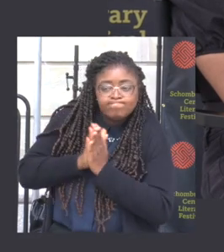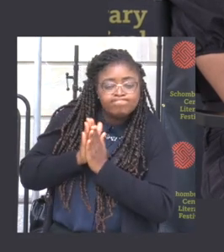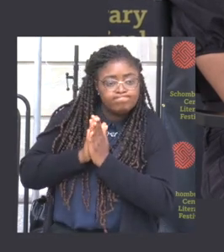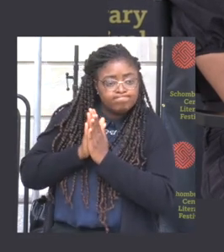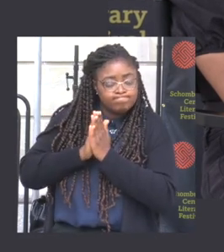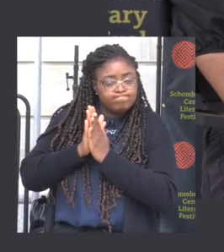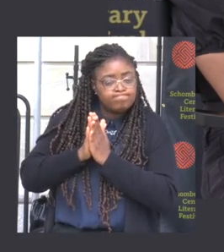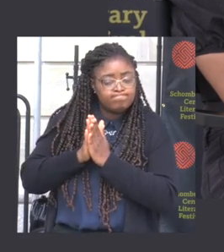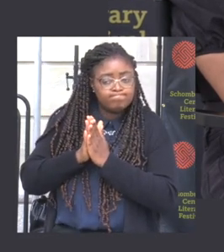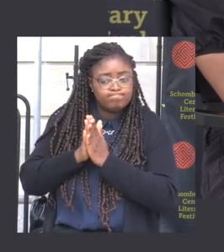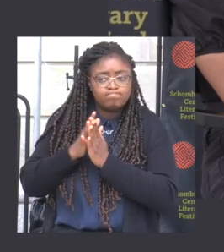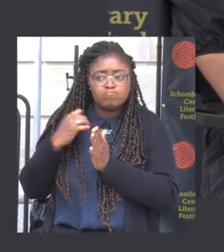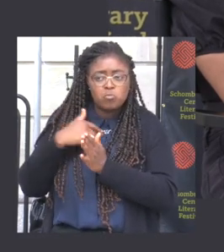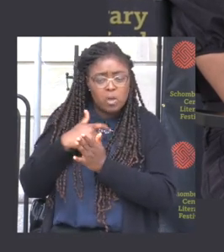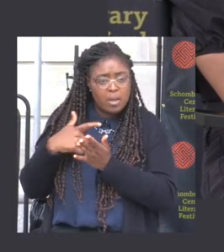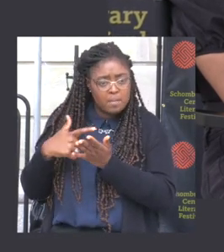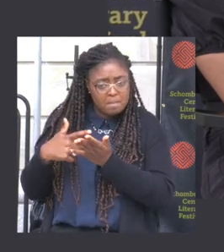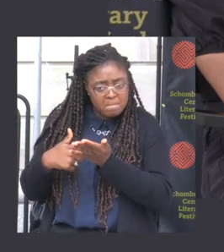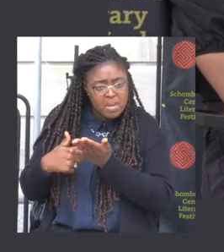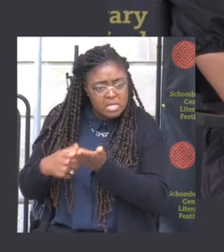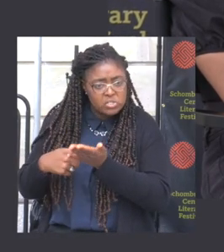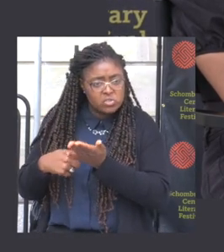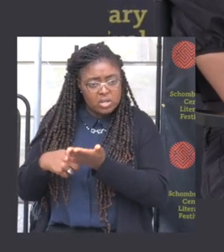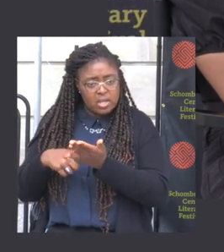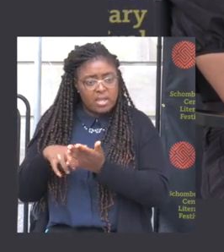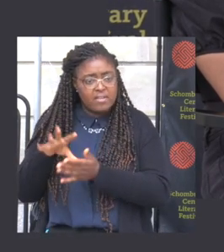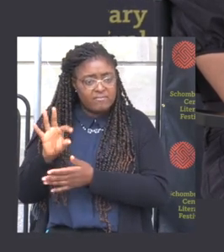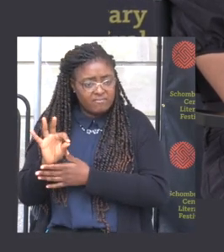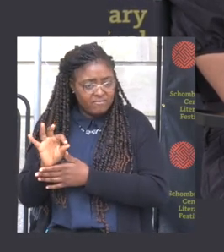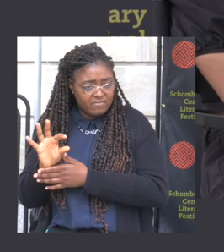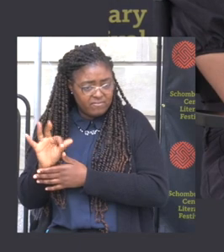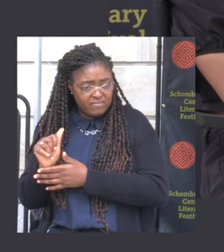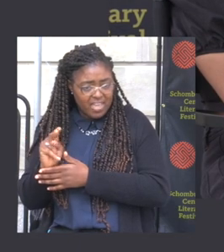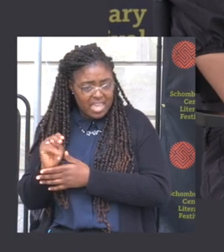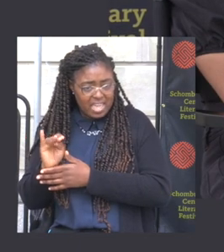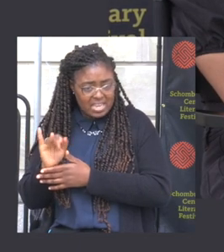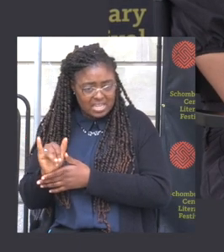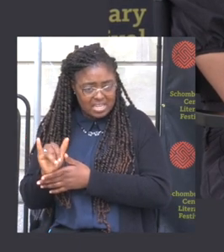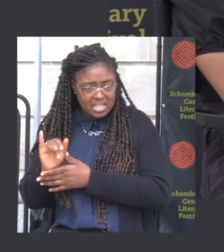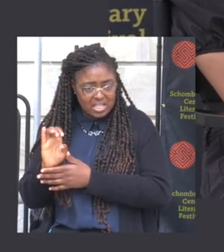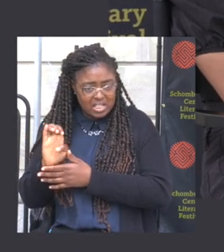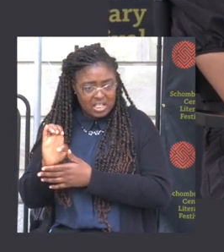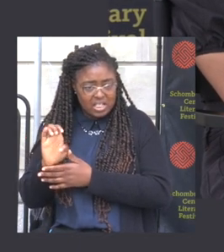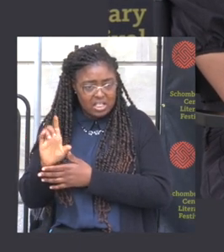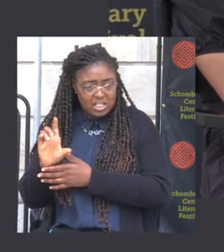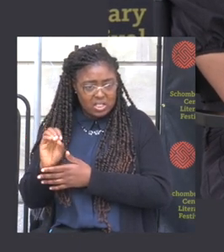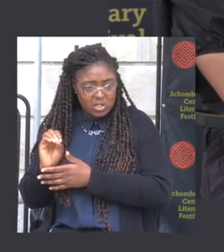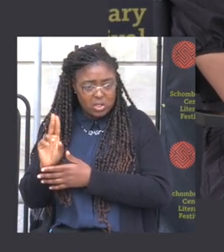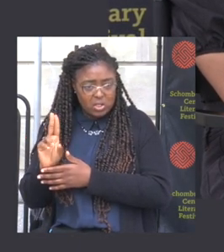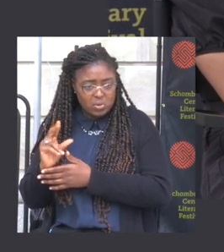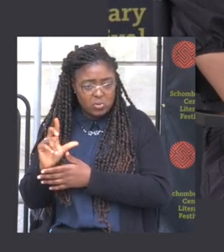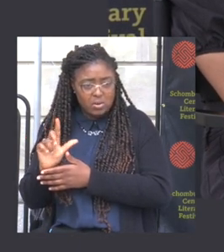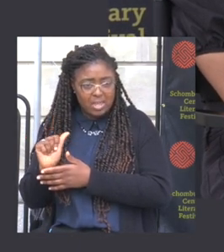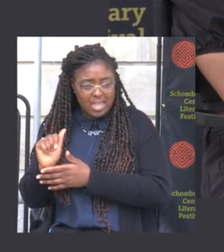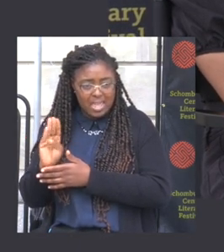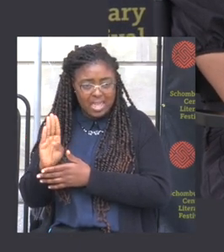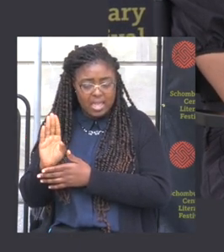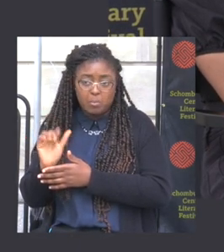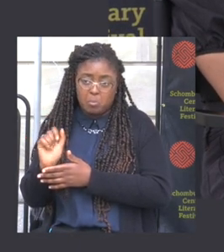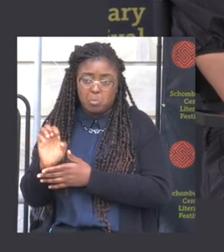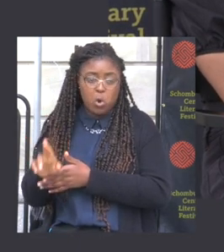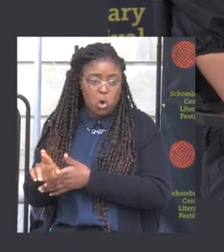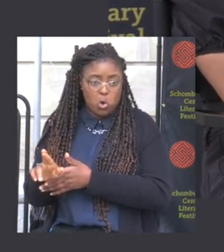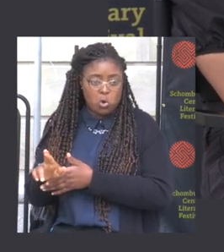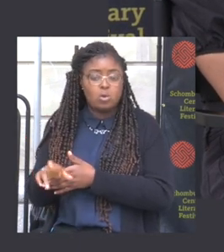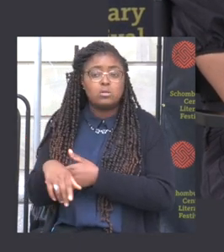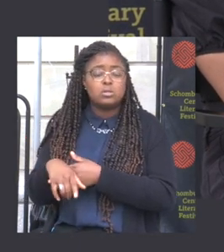about Fannie Lou Hamer, and most people imagine her as this, you know, voting rights activist. But in the book, we talk